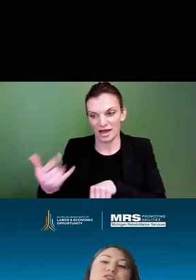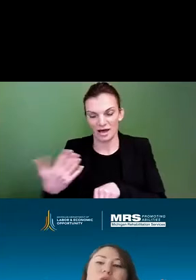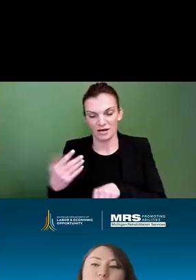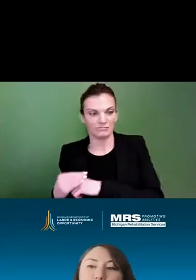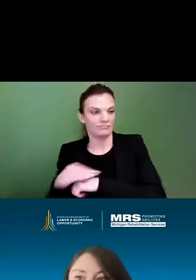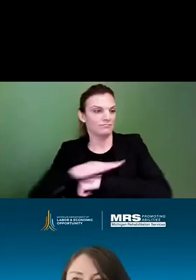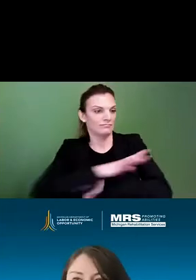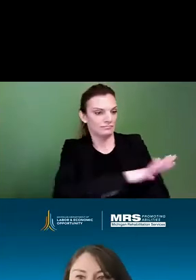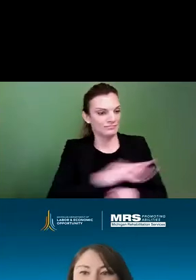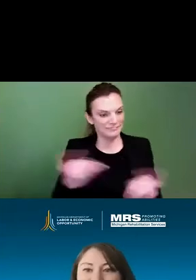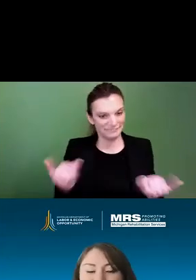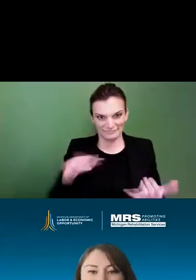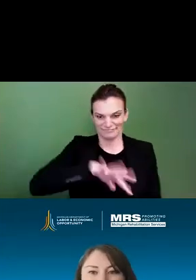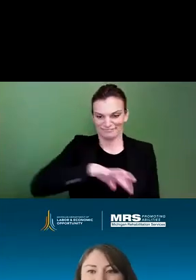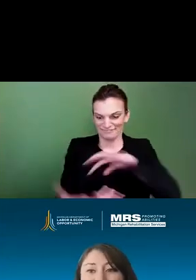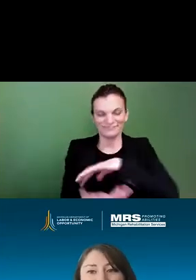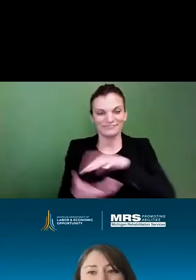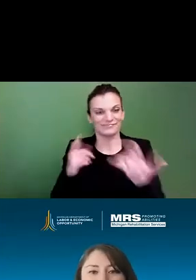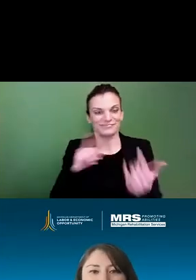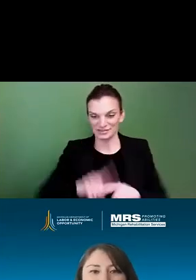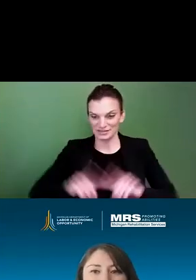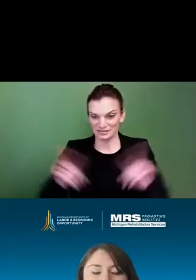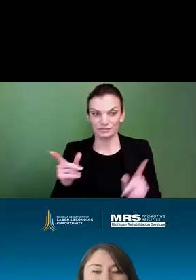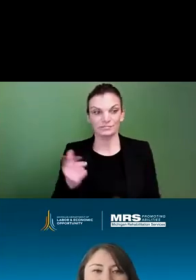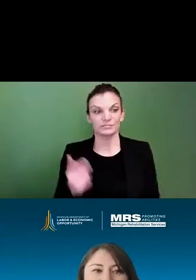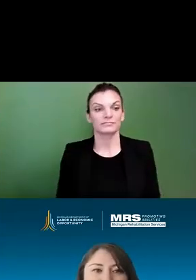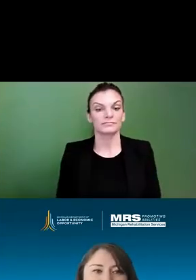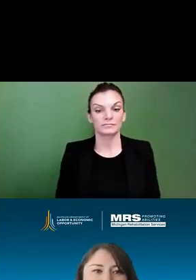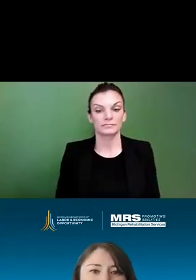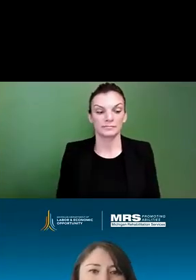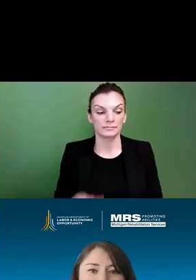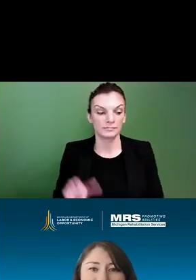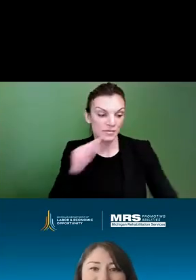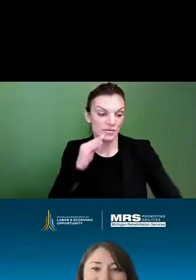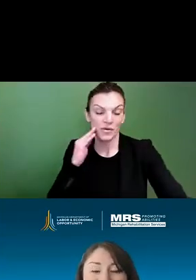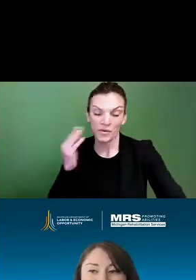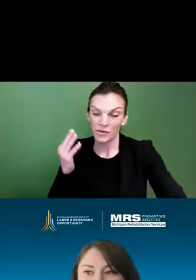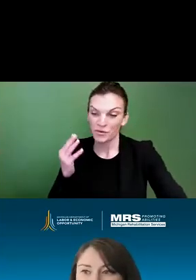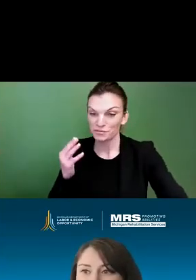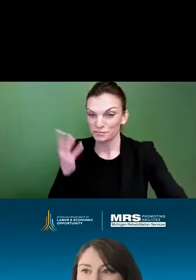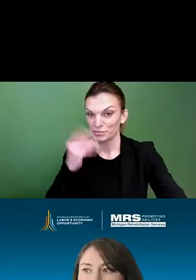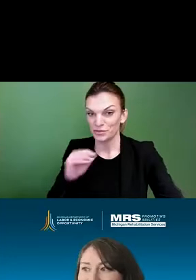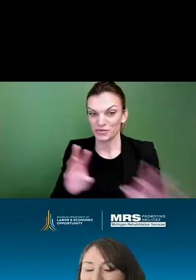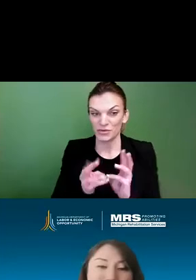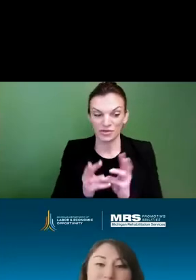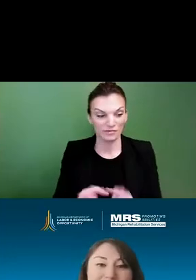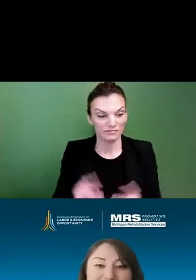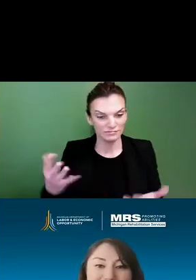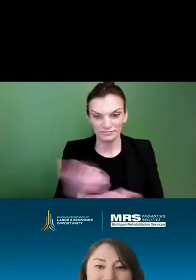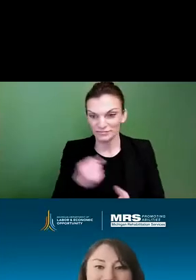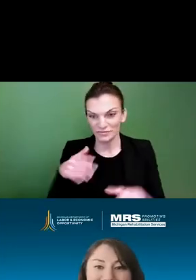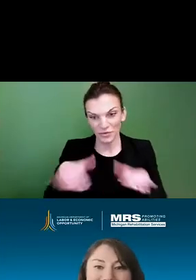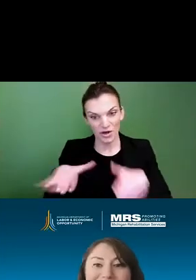leaking into our work. So you're at home, it's beautiful weather, take the walk because you don't have a